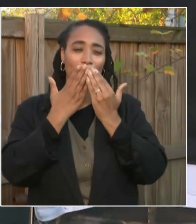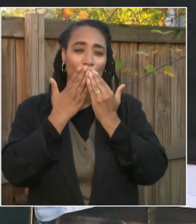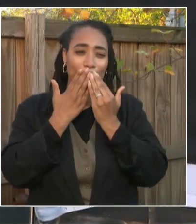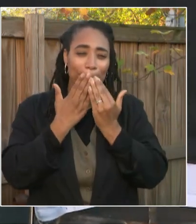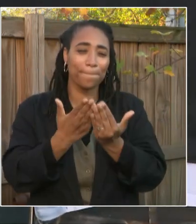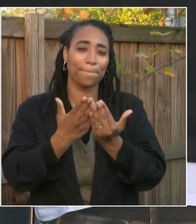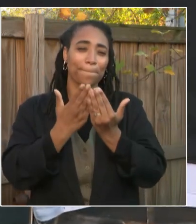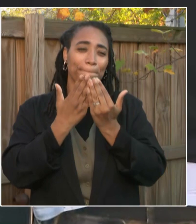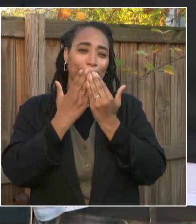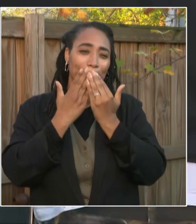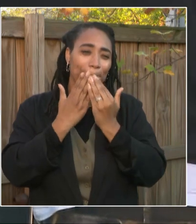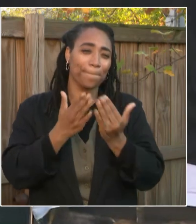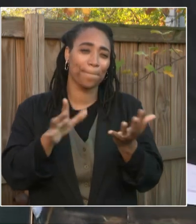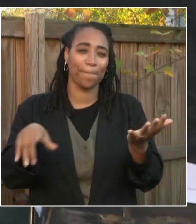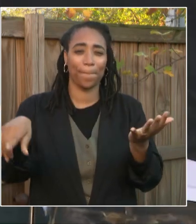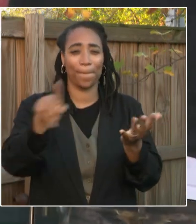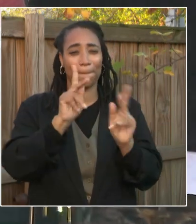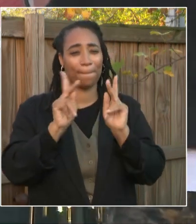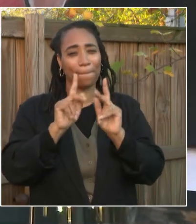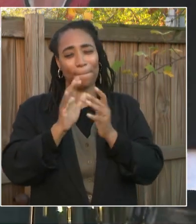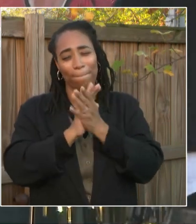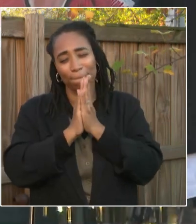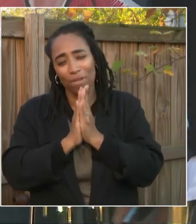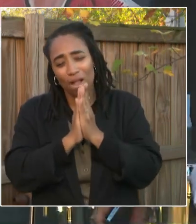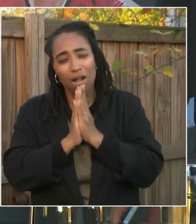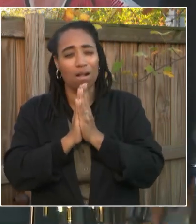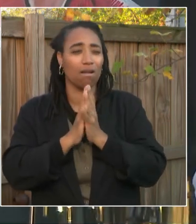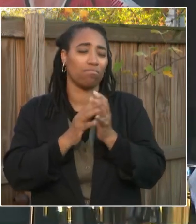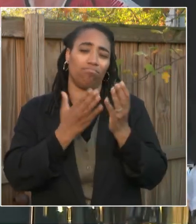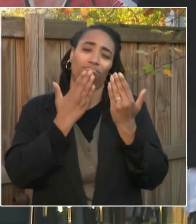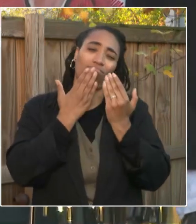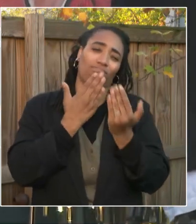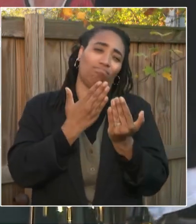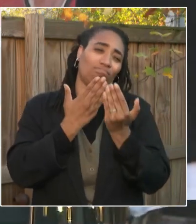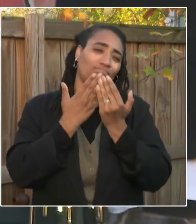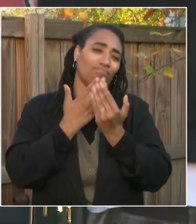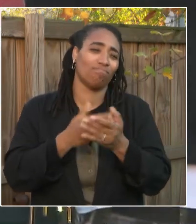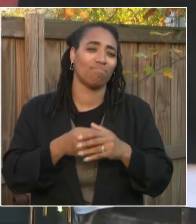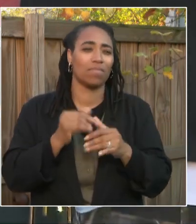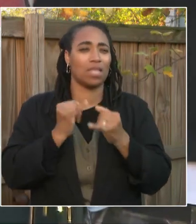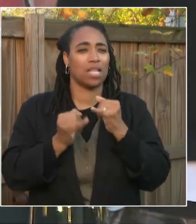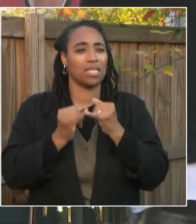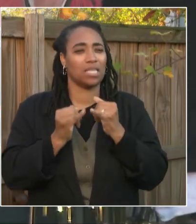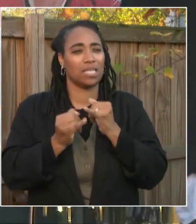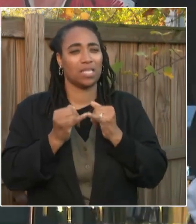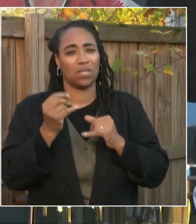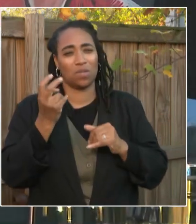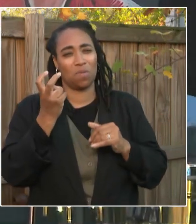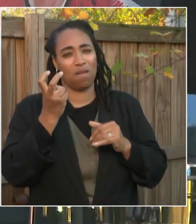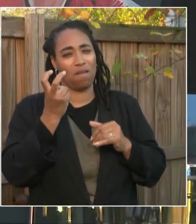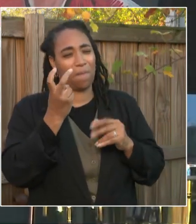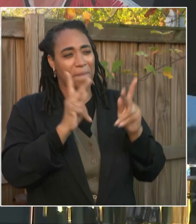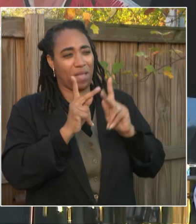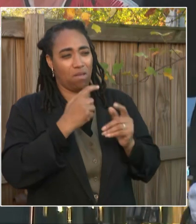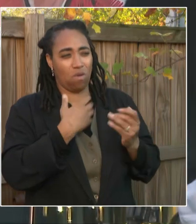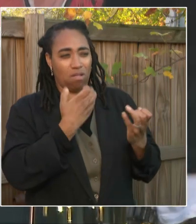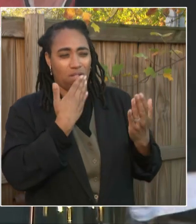praying people who pray for me, and I want to thank my last two people. My guy Derek Parks in the